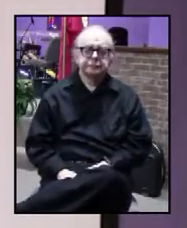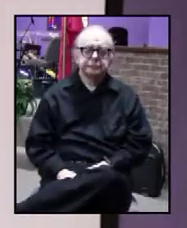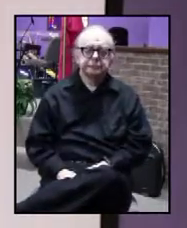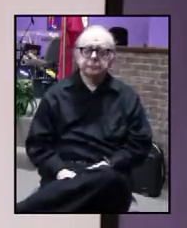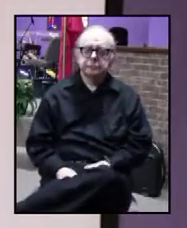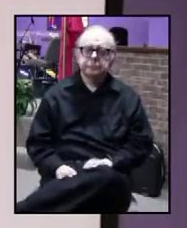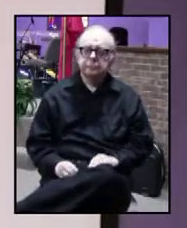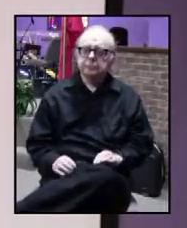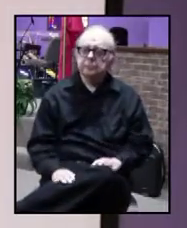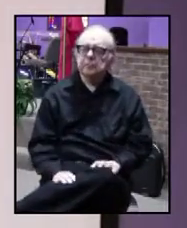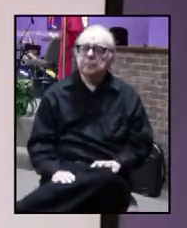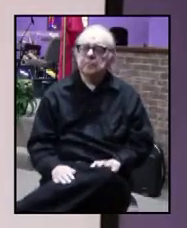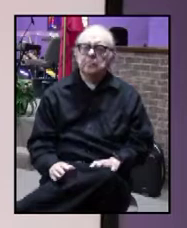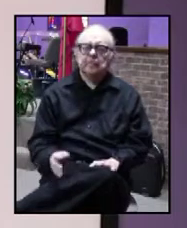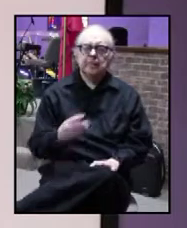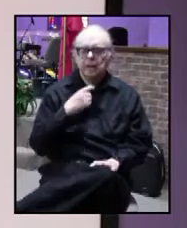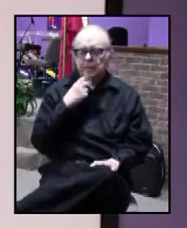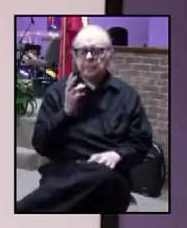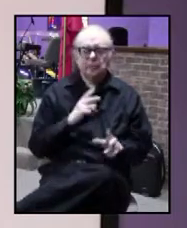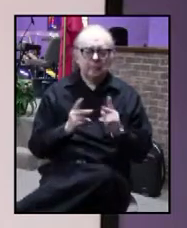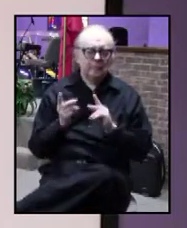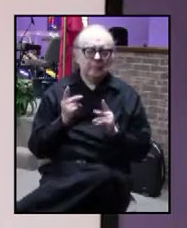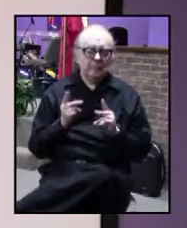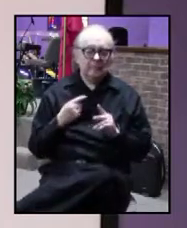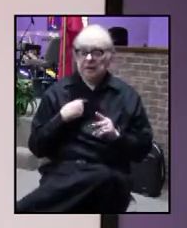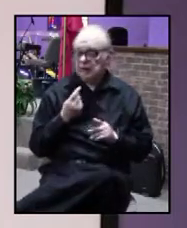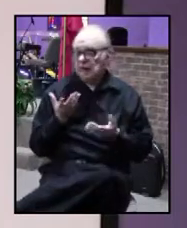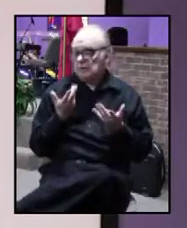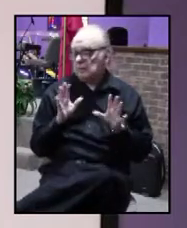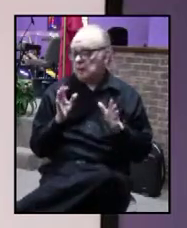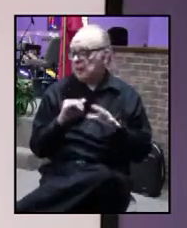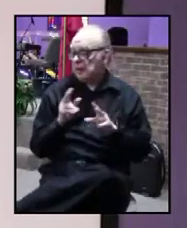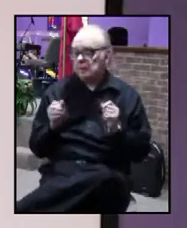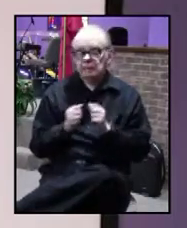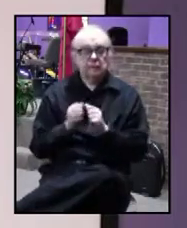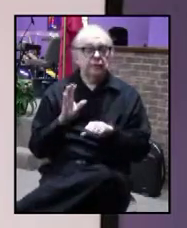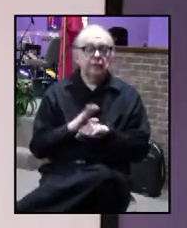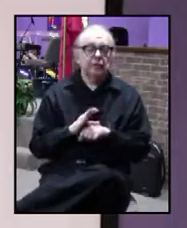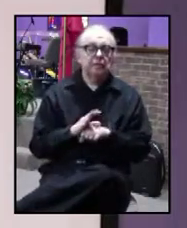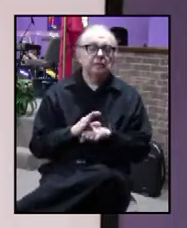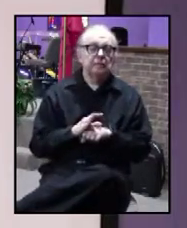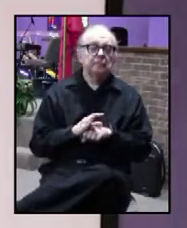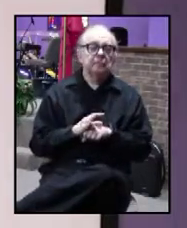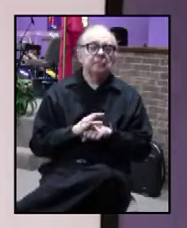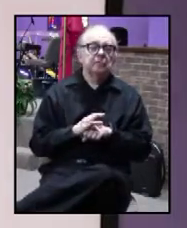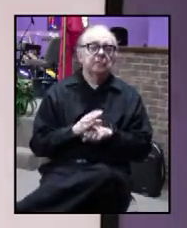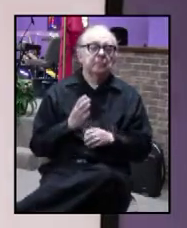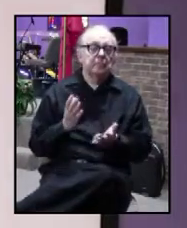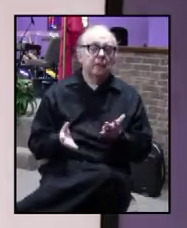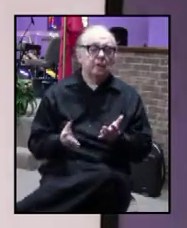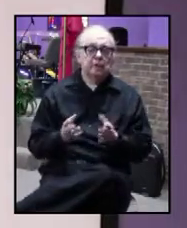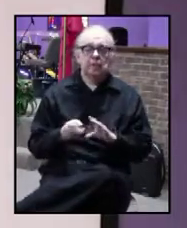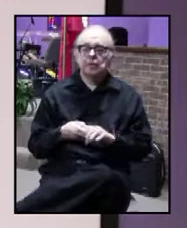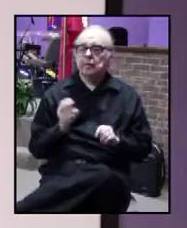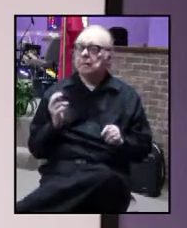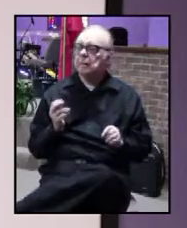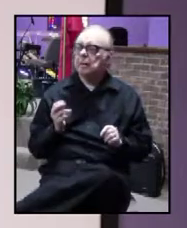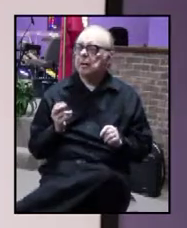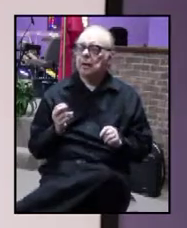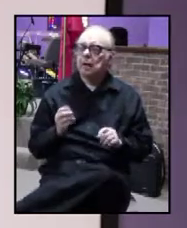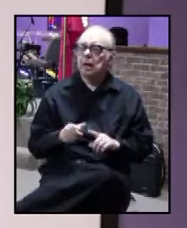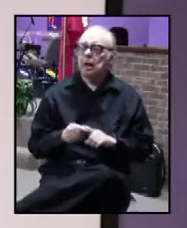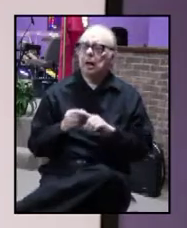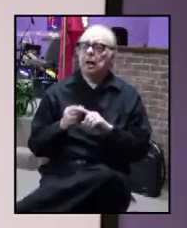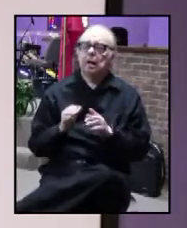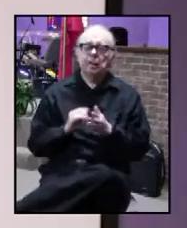you will hit some people that will tell you, I don't want it. I don't want to have anything to do with church. And you're probably going to want to quit, especially